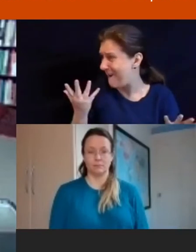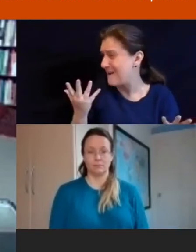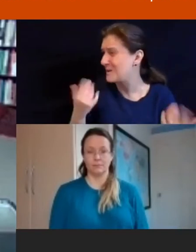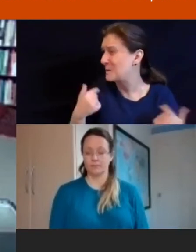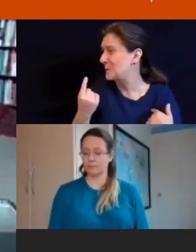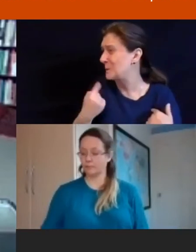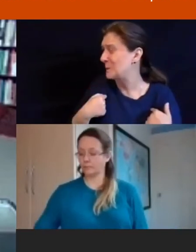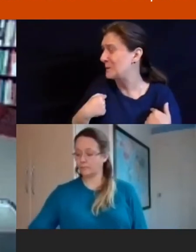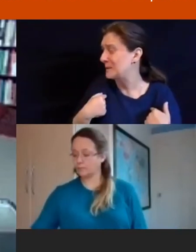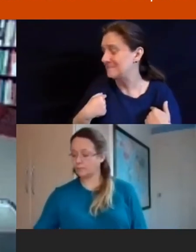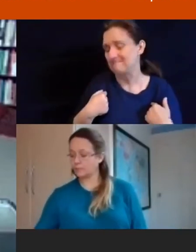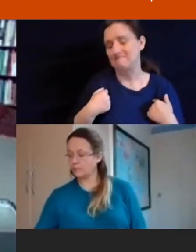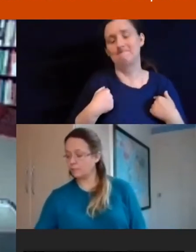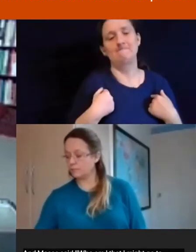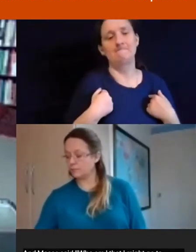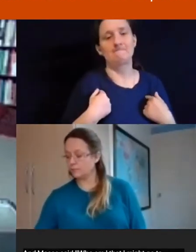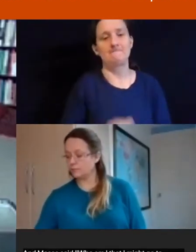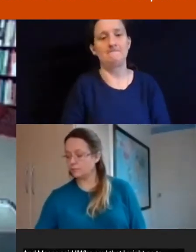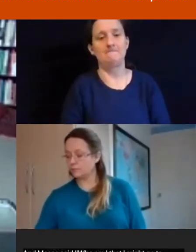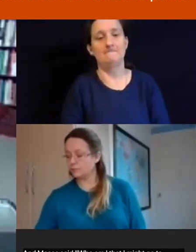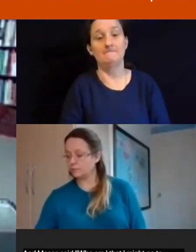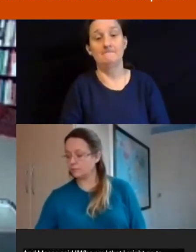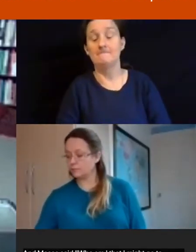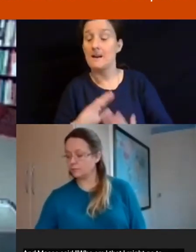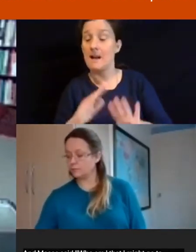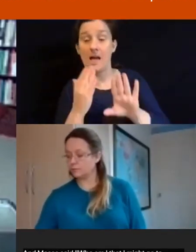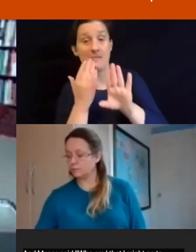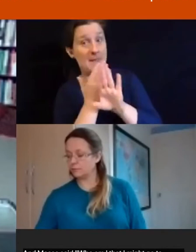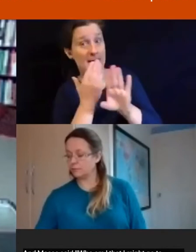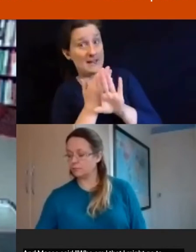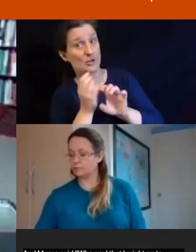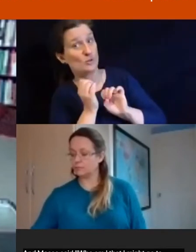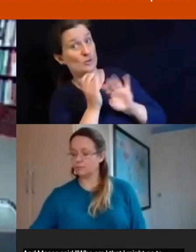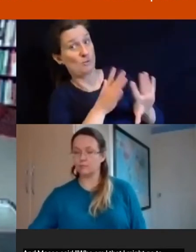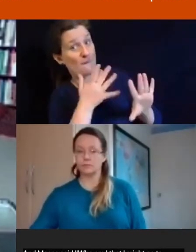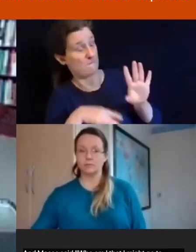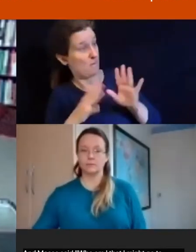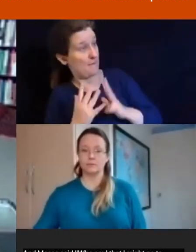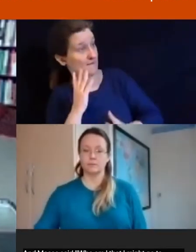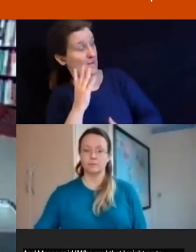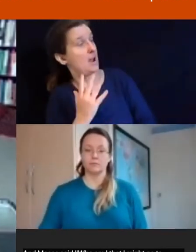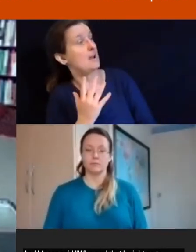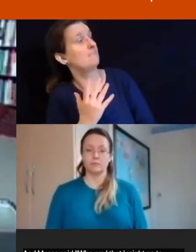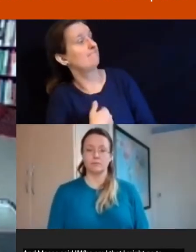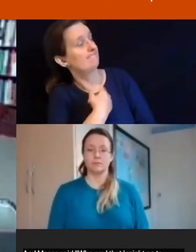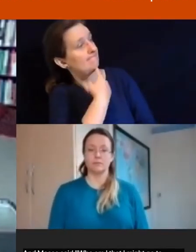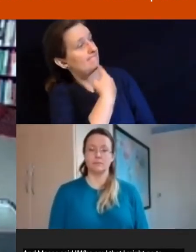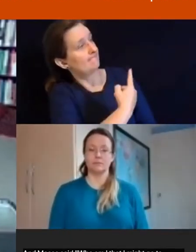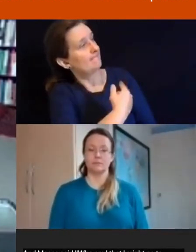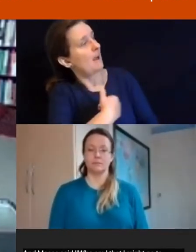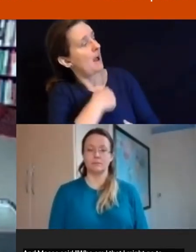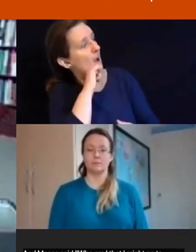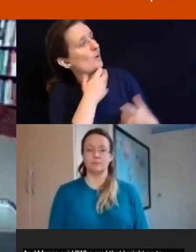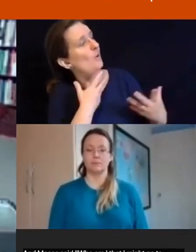And the angel of the Lord who spoke from the fire said, "I will be with you.